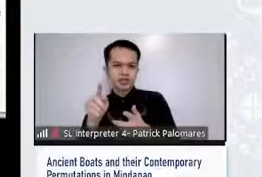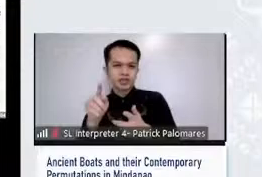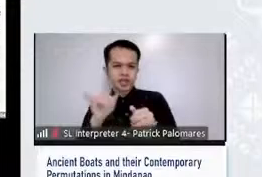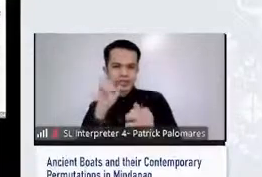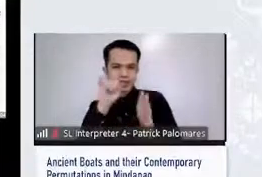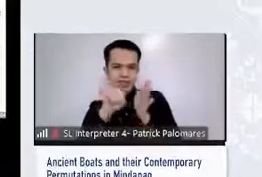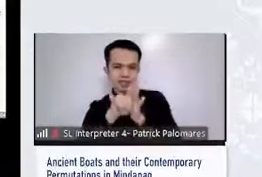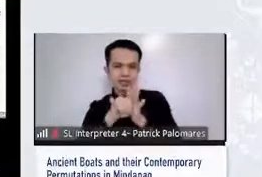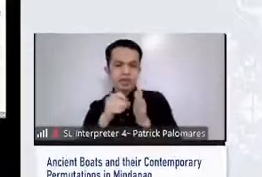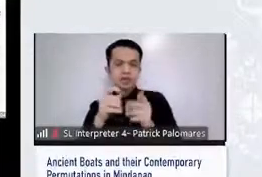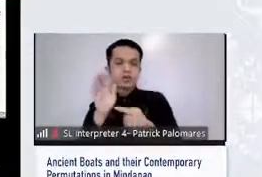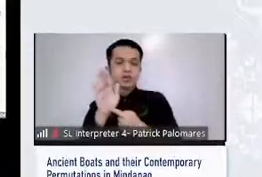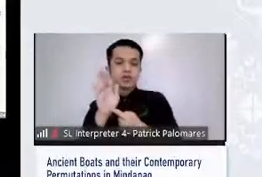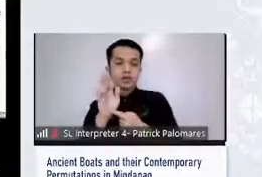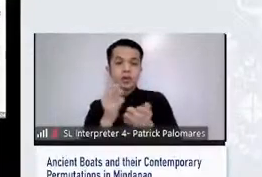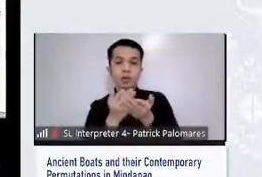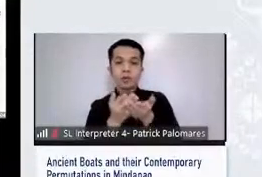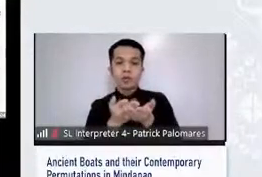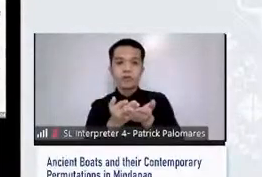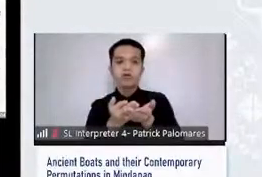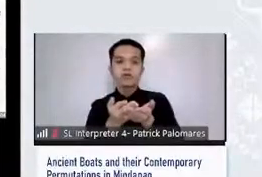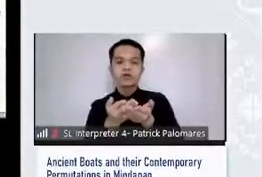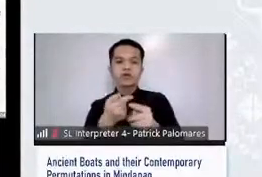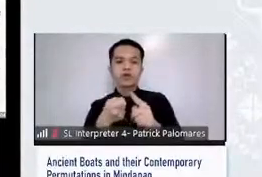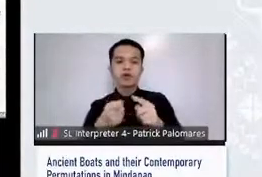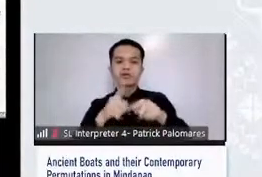variety of trees, all available in the Philippine